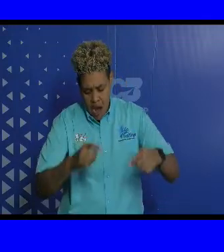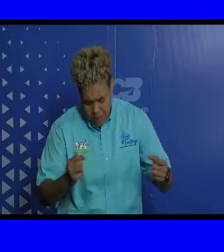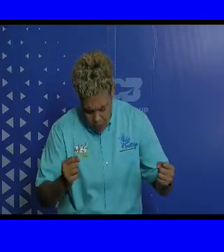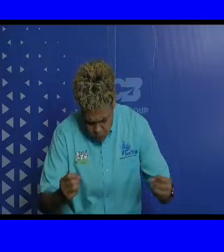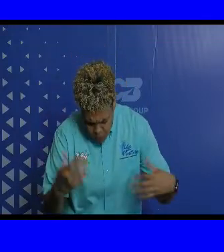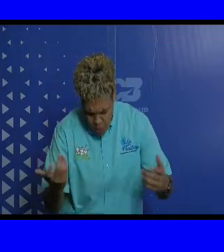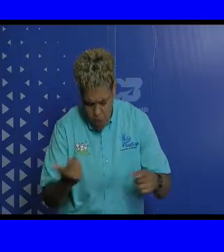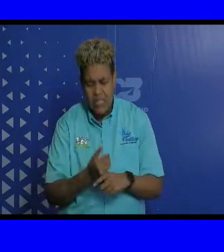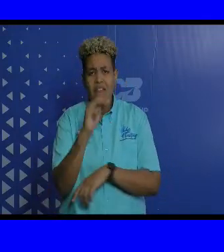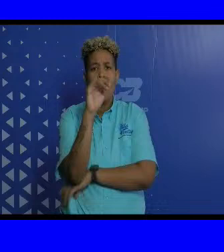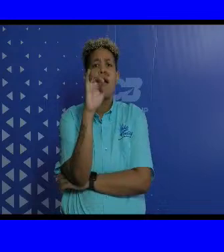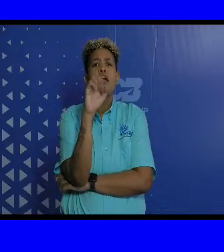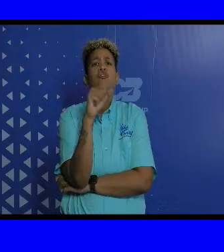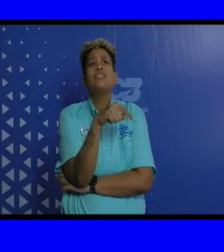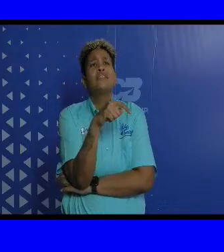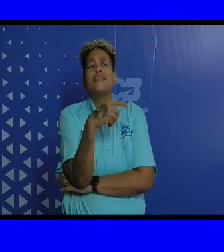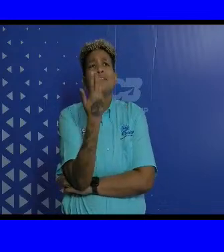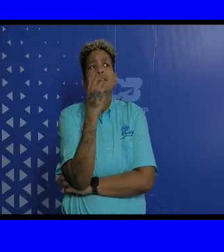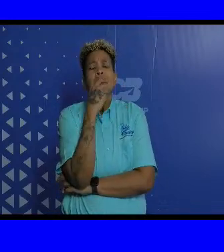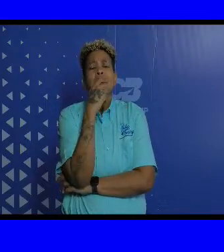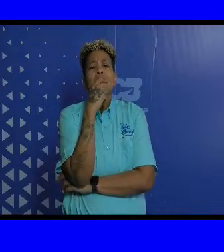So the metrics, at